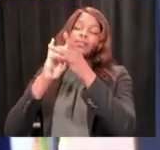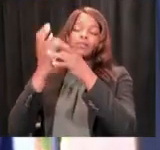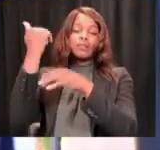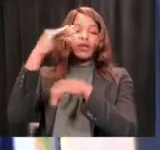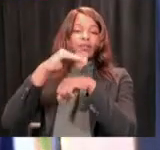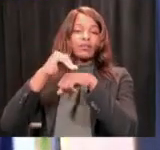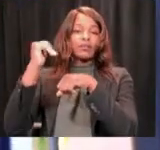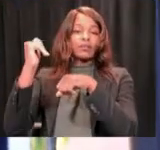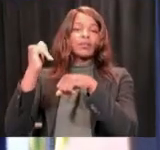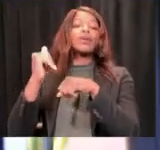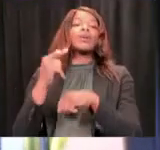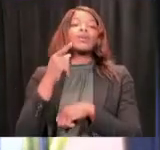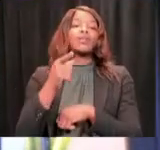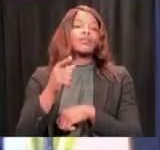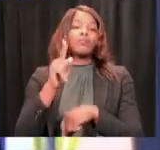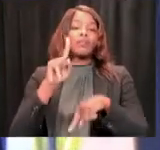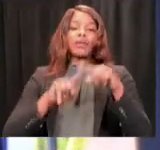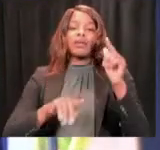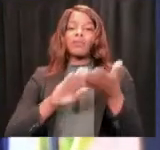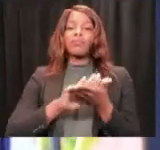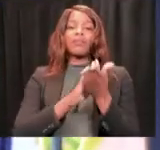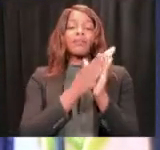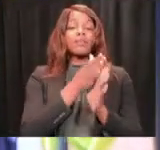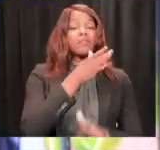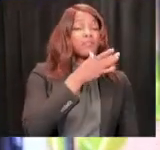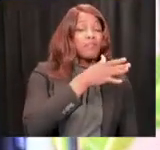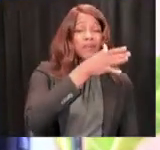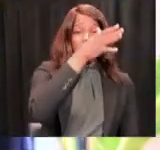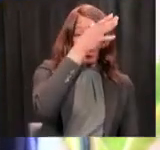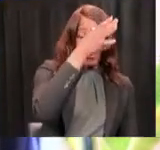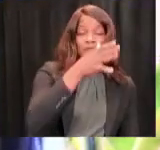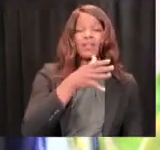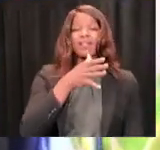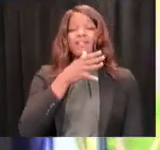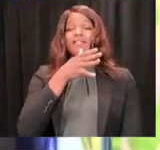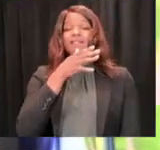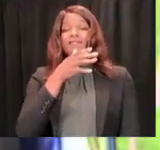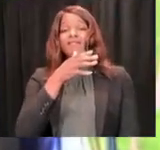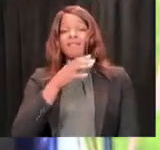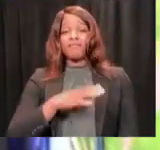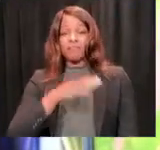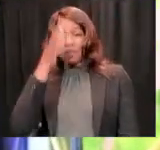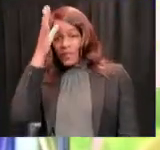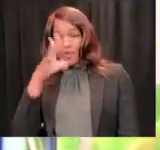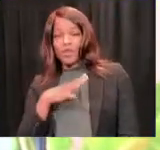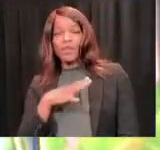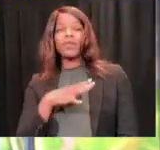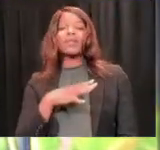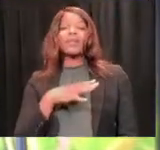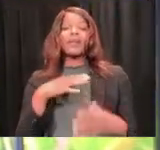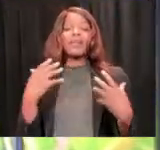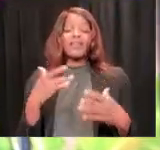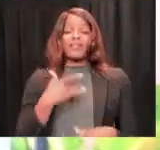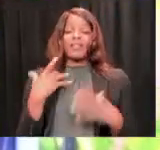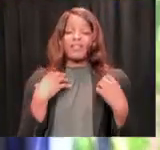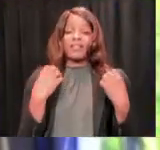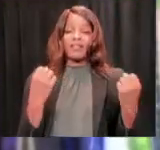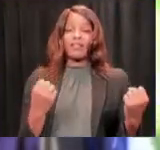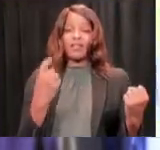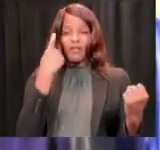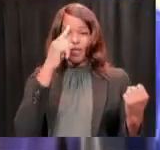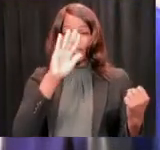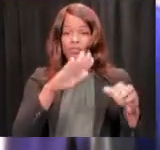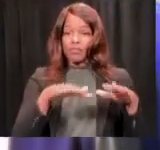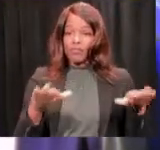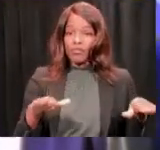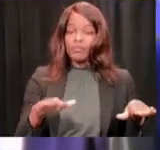will keep you from being the man, the woman, the father, the mother. It will keep you from being whole for your kids because you are connected